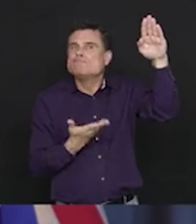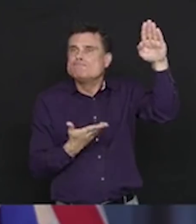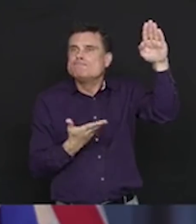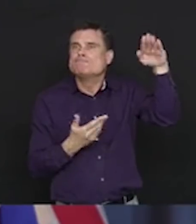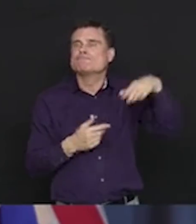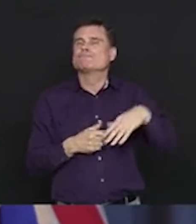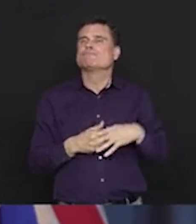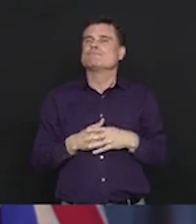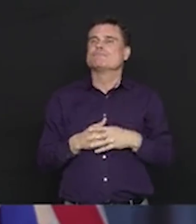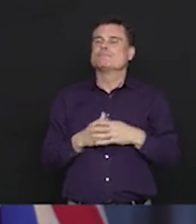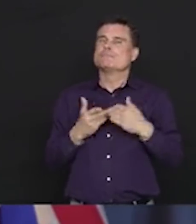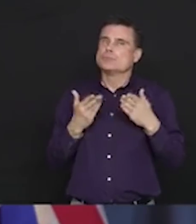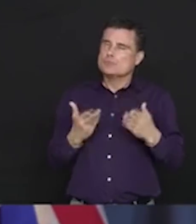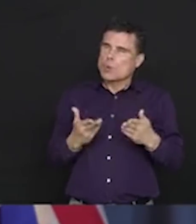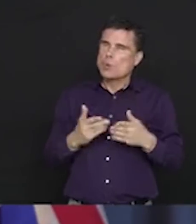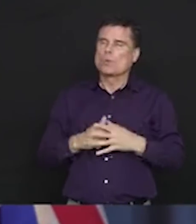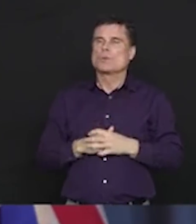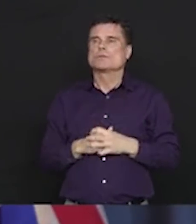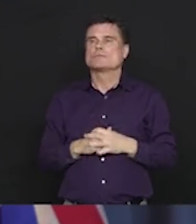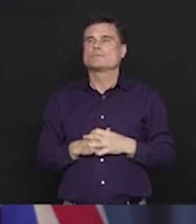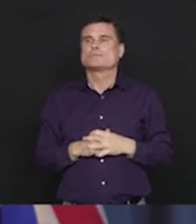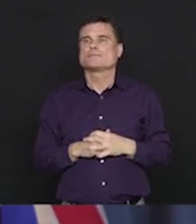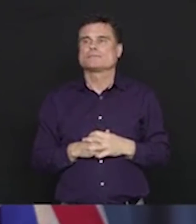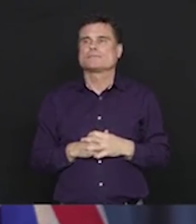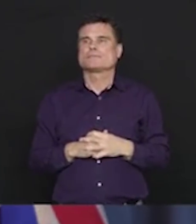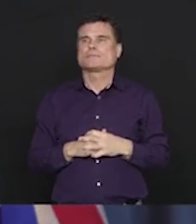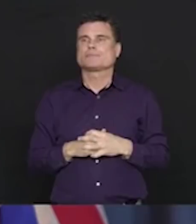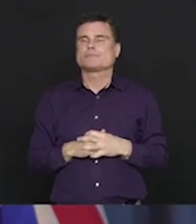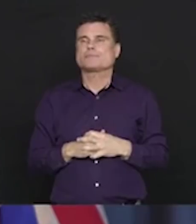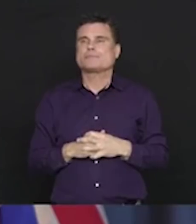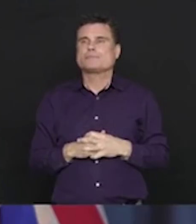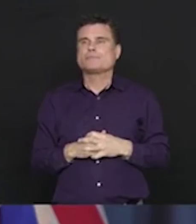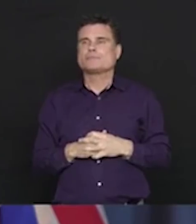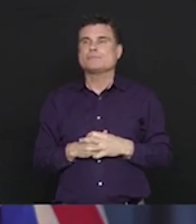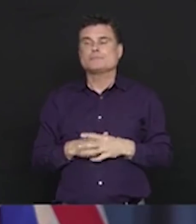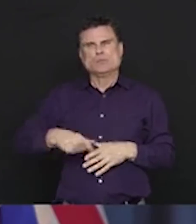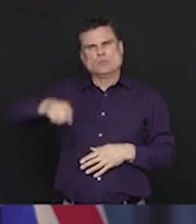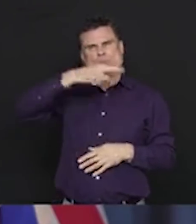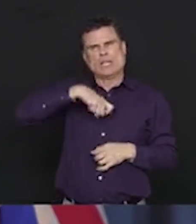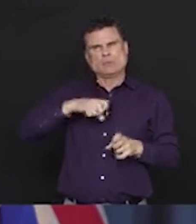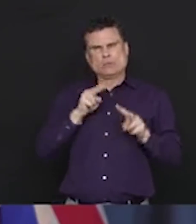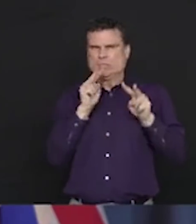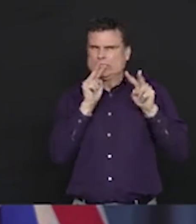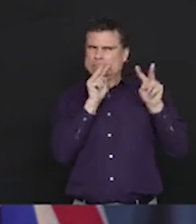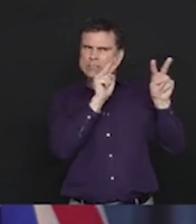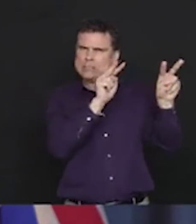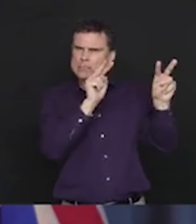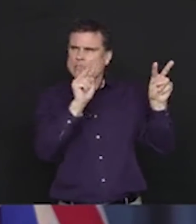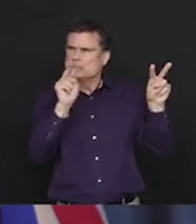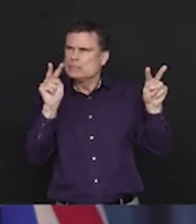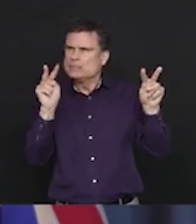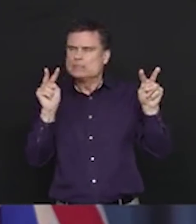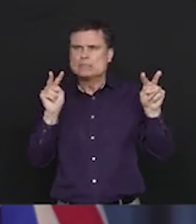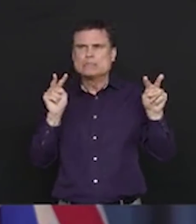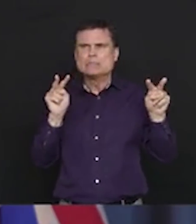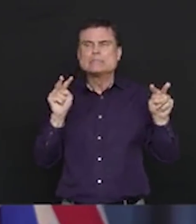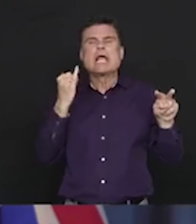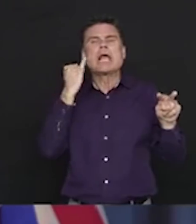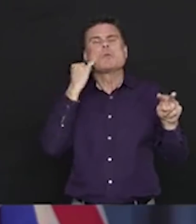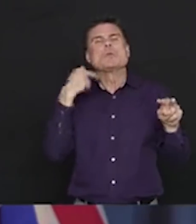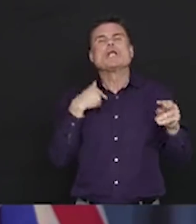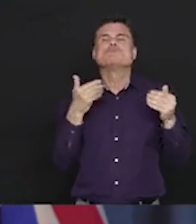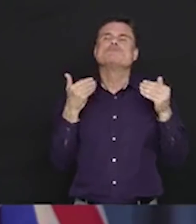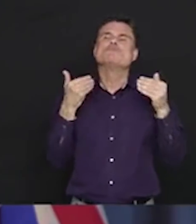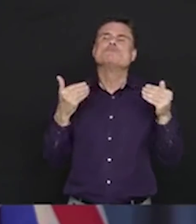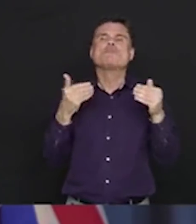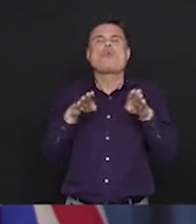starting to see importations again, if we're starting to see clusters and cases being transmitted in the community. So we'll be going back